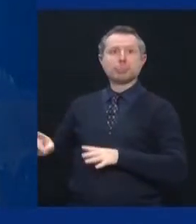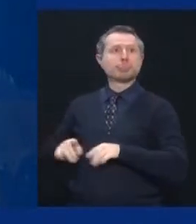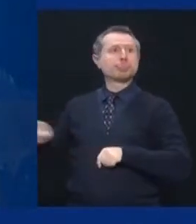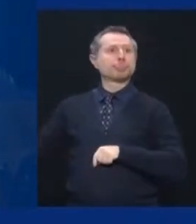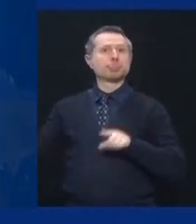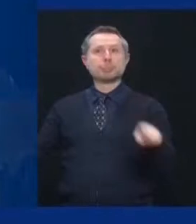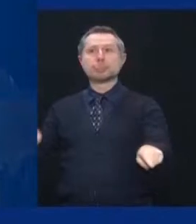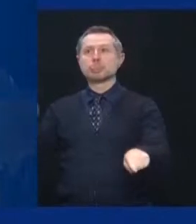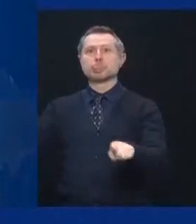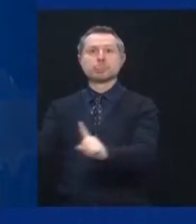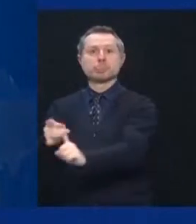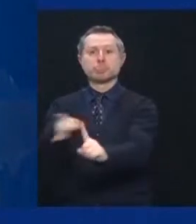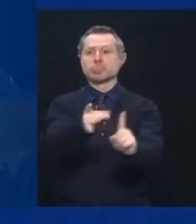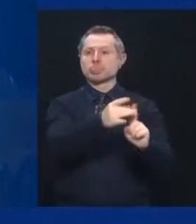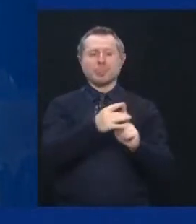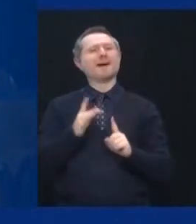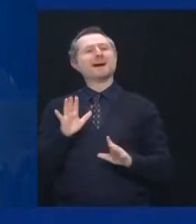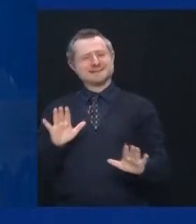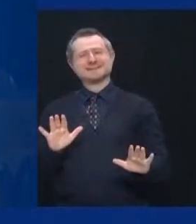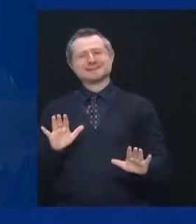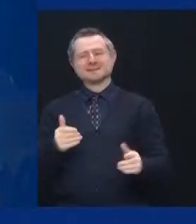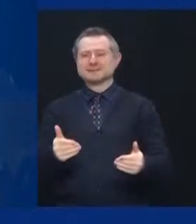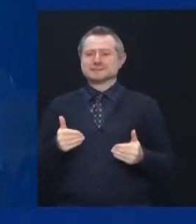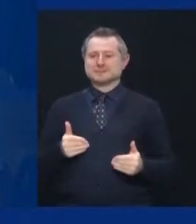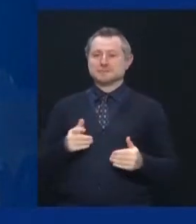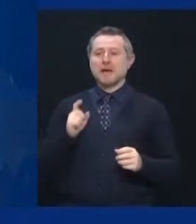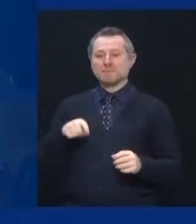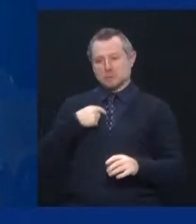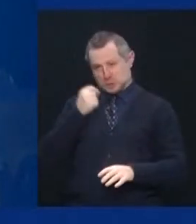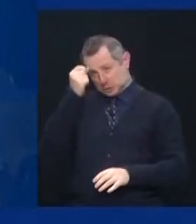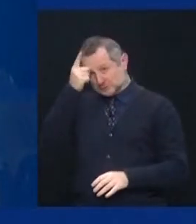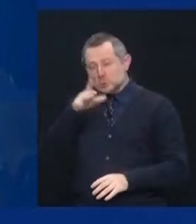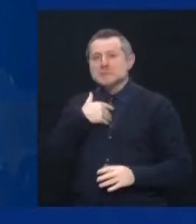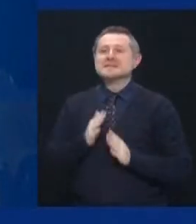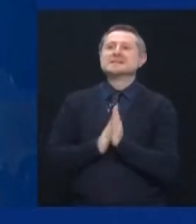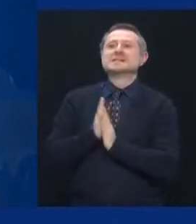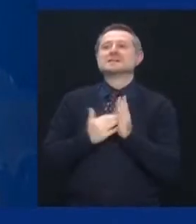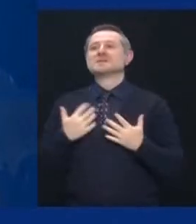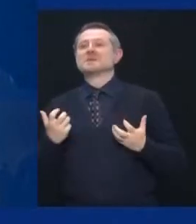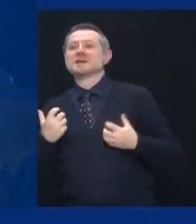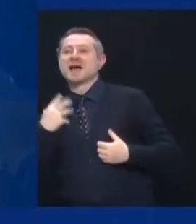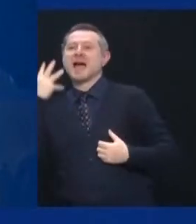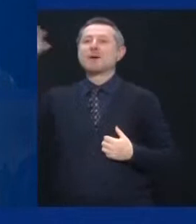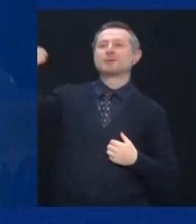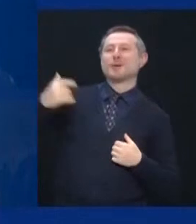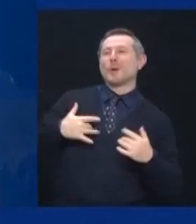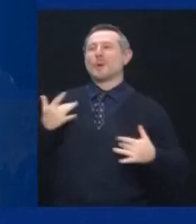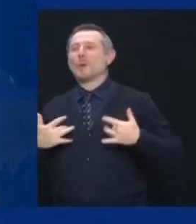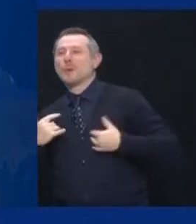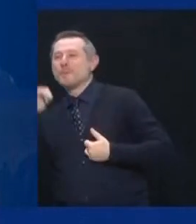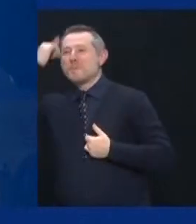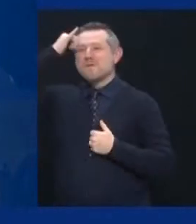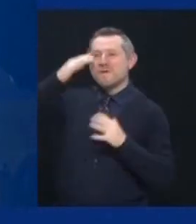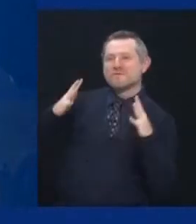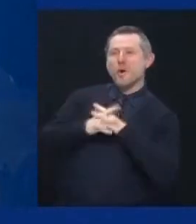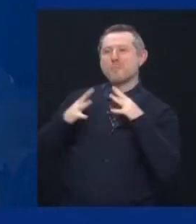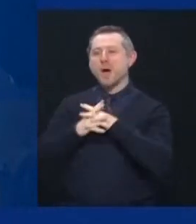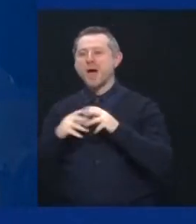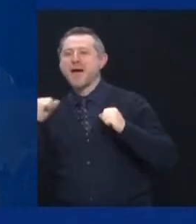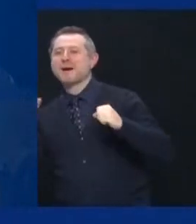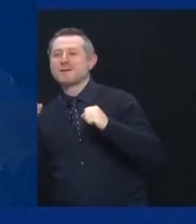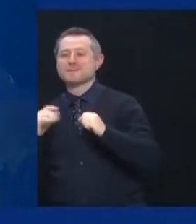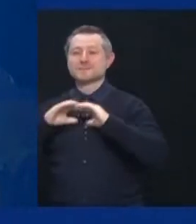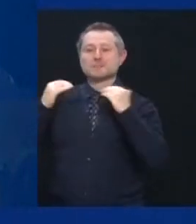the mood. I feel the mood, the excitement about the Buffalo Bills. It's been a long time, and they